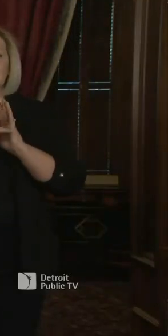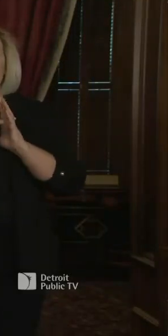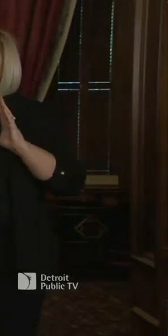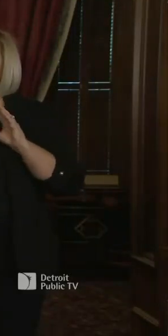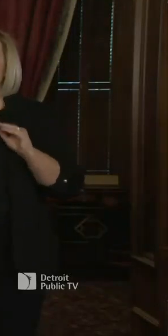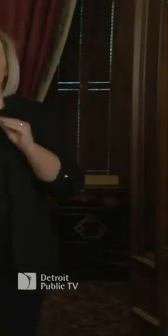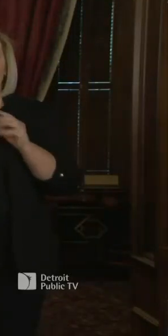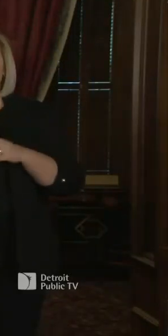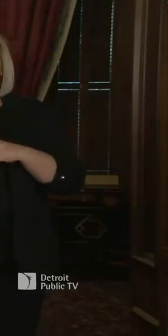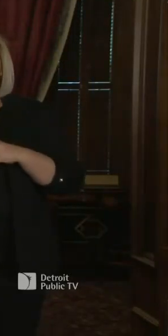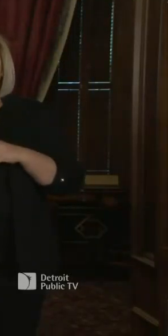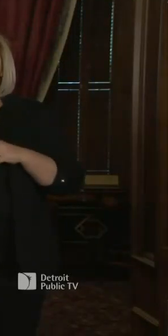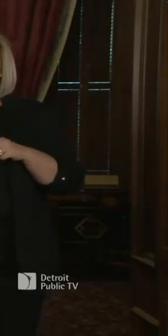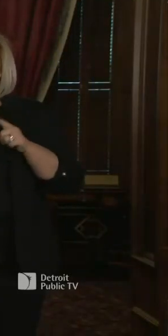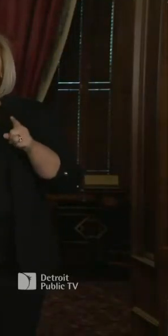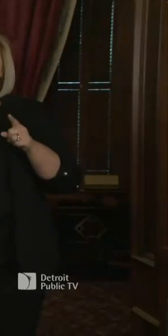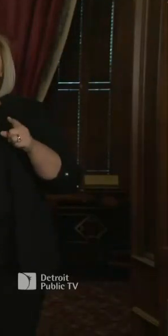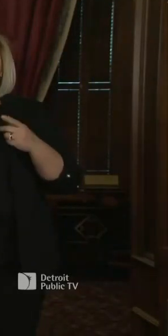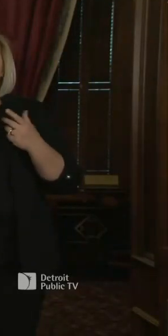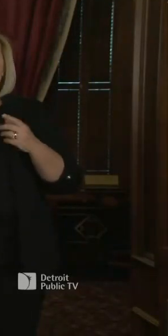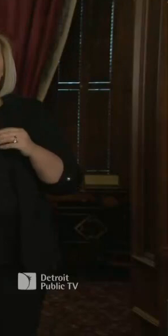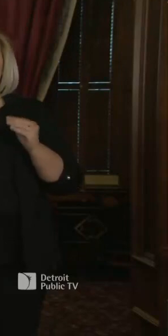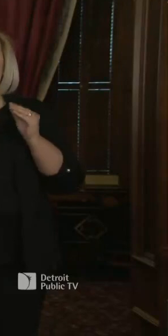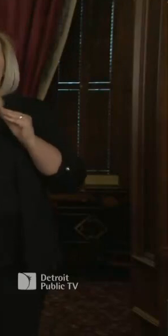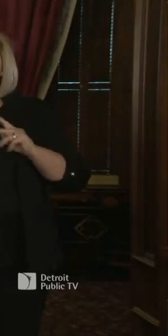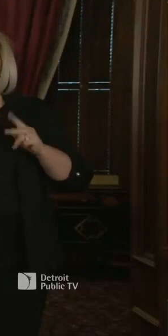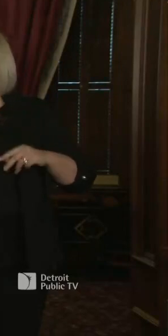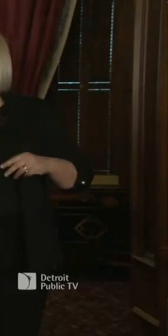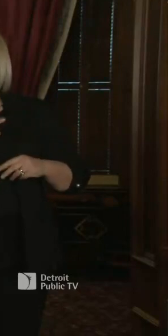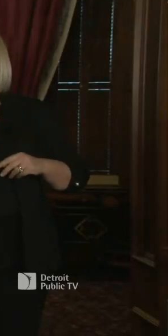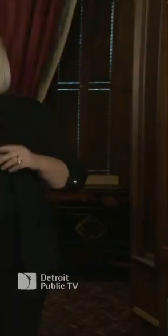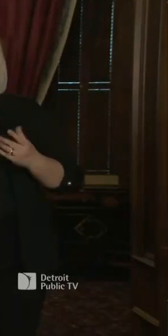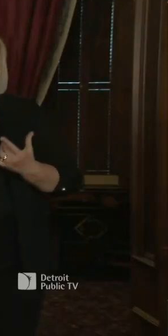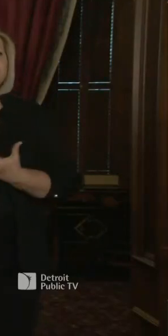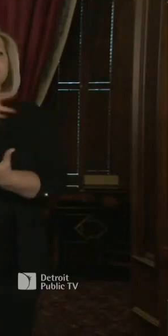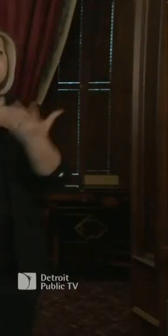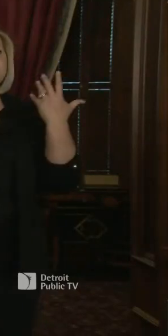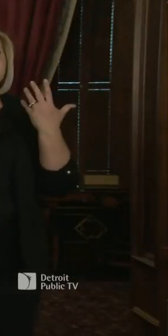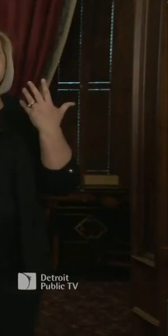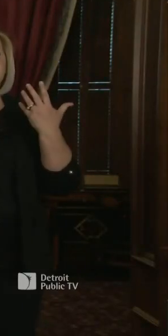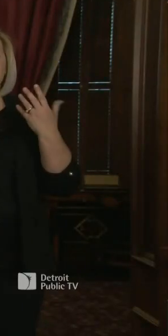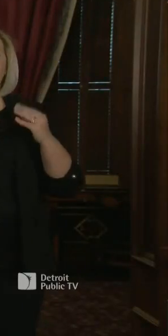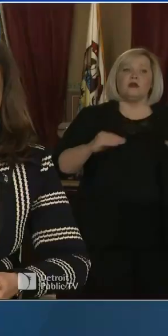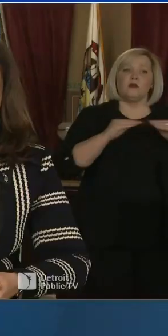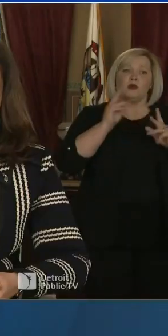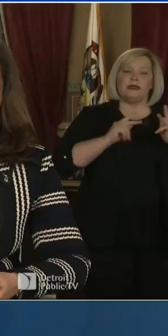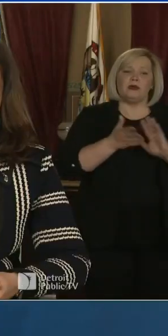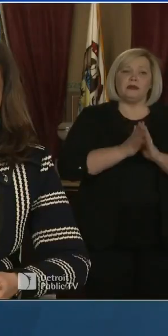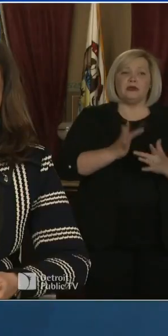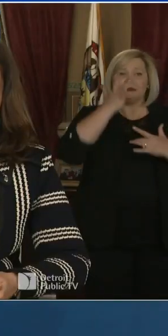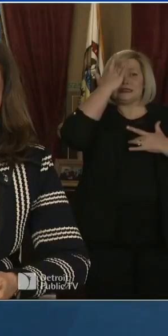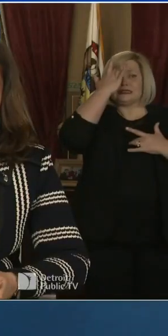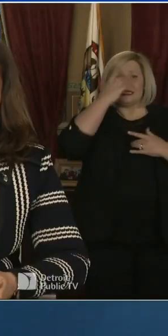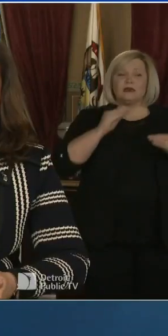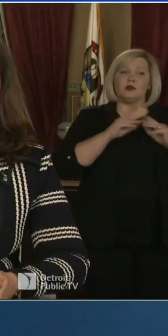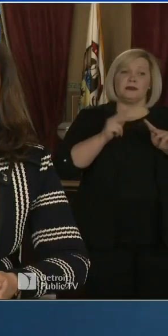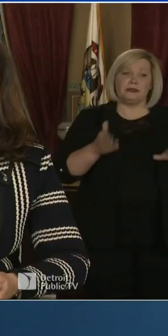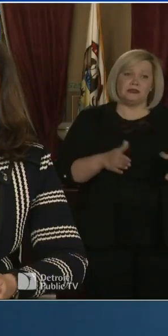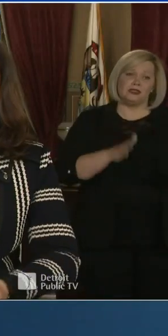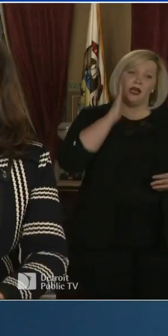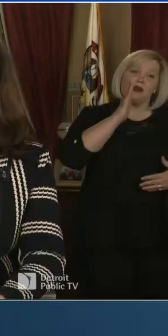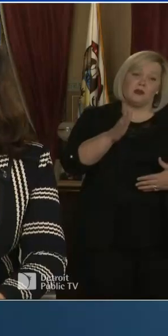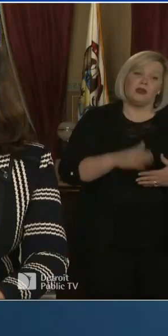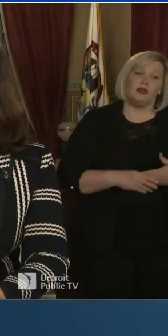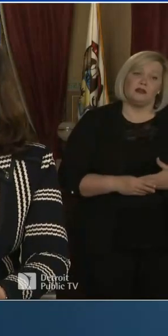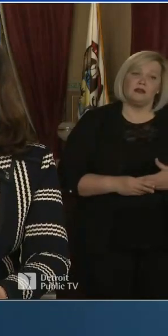this. The more people that will get sick and the more people that will die. Well then let me ask you about an exception to that because I also had a number of